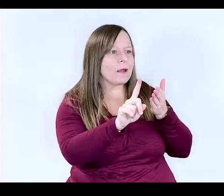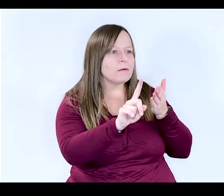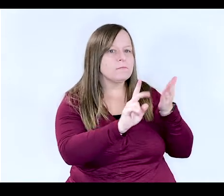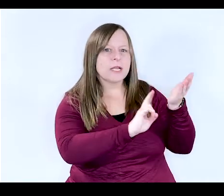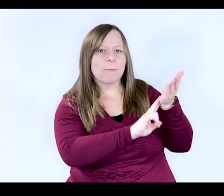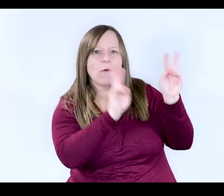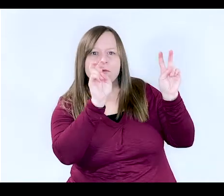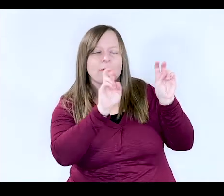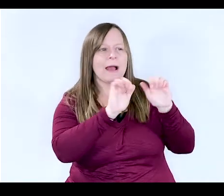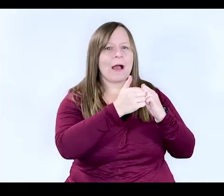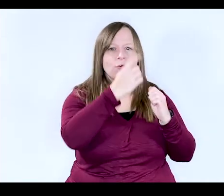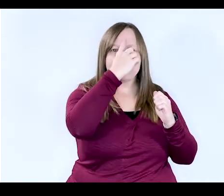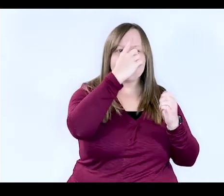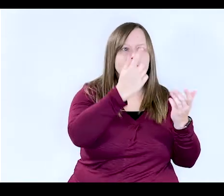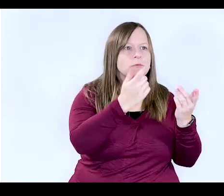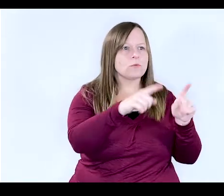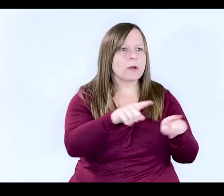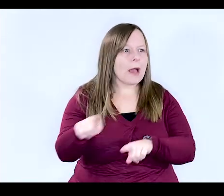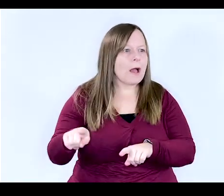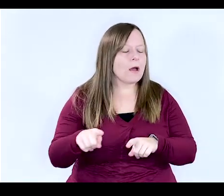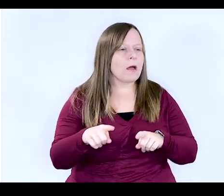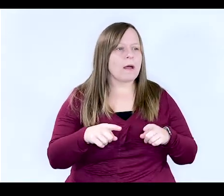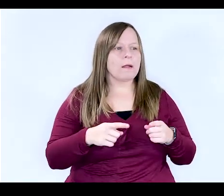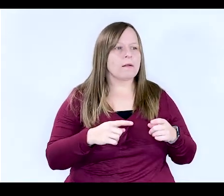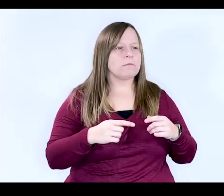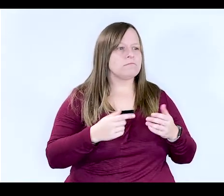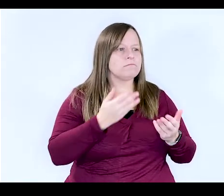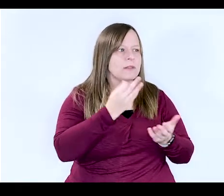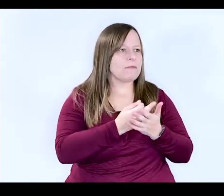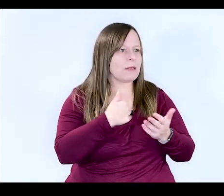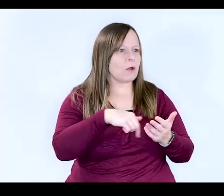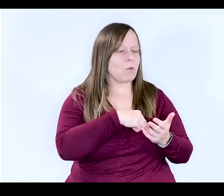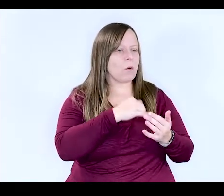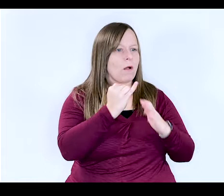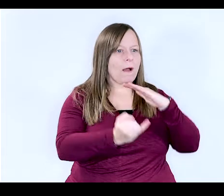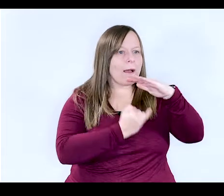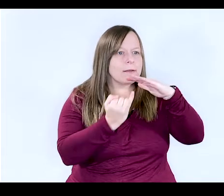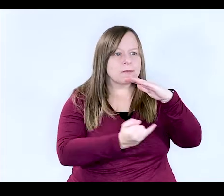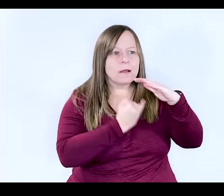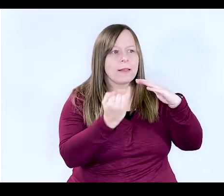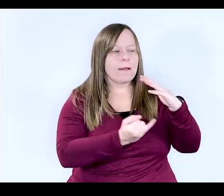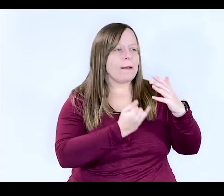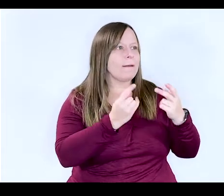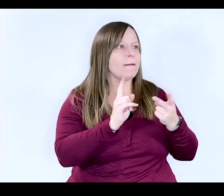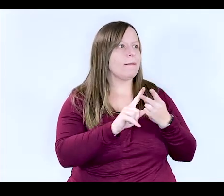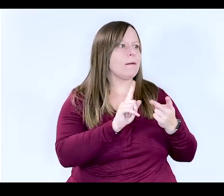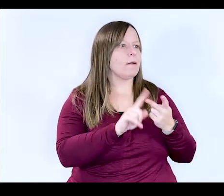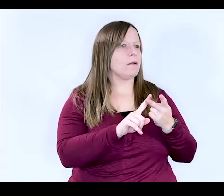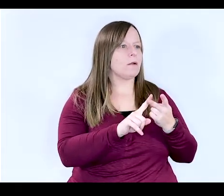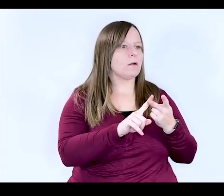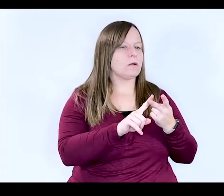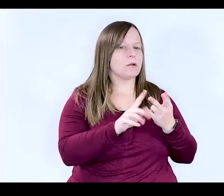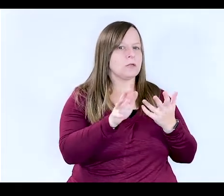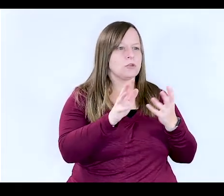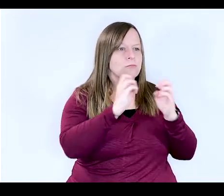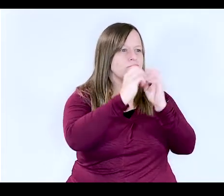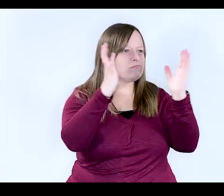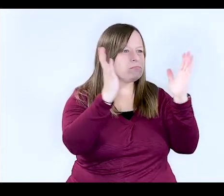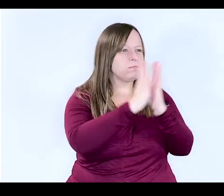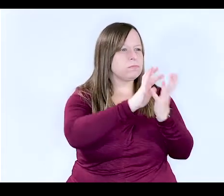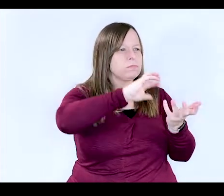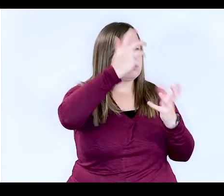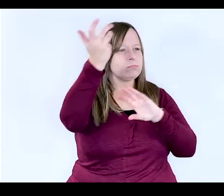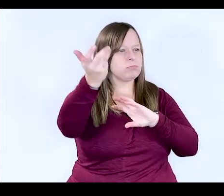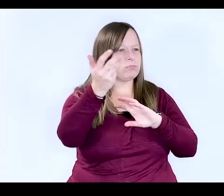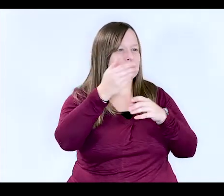does everybody think about what's going on right now? The fact that we're isolated, the fact that all this strife is